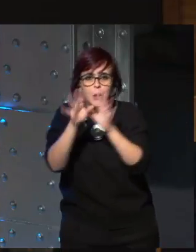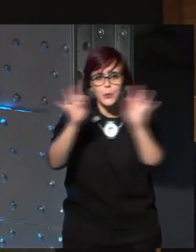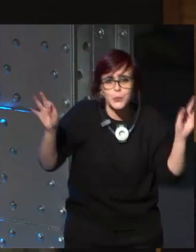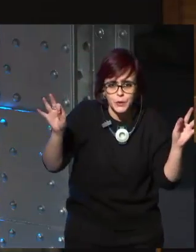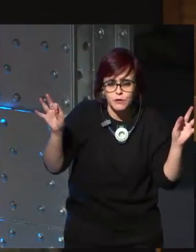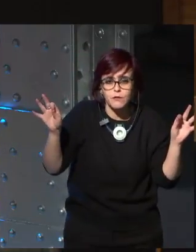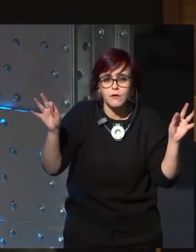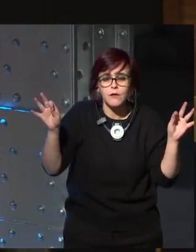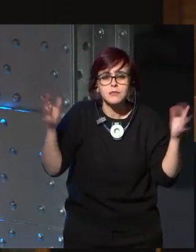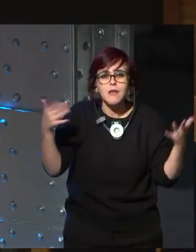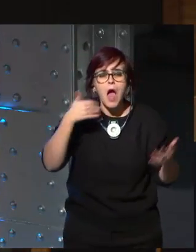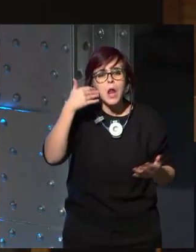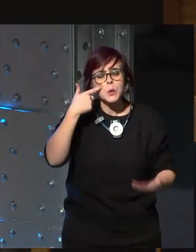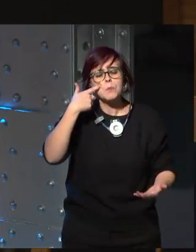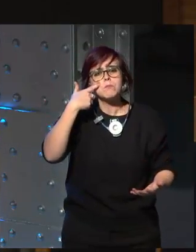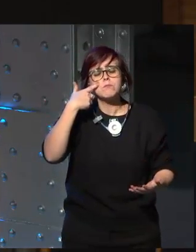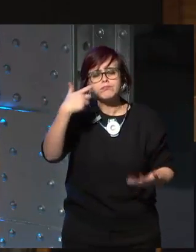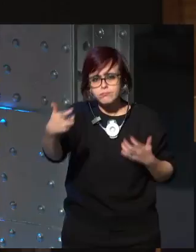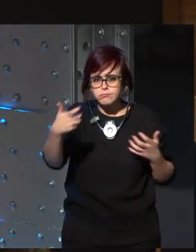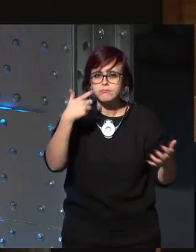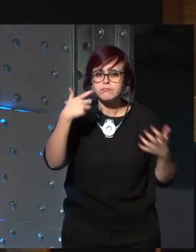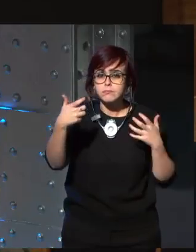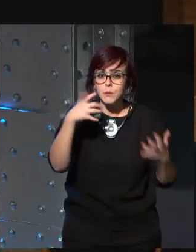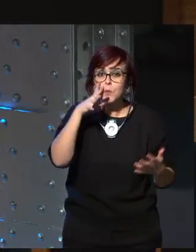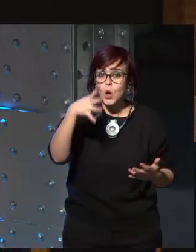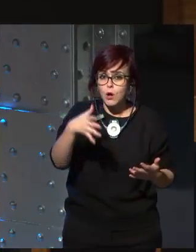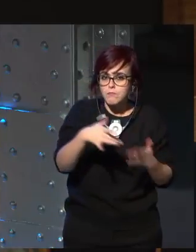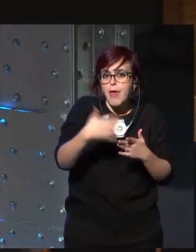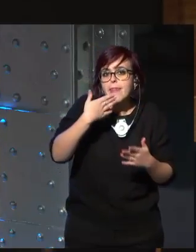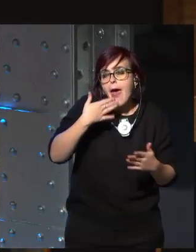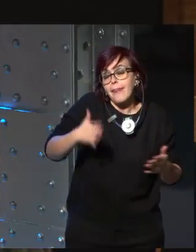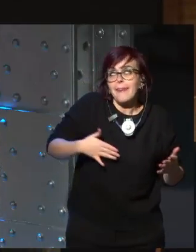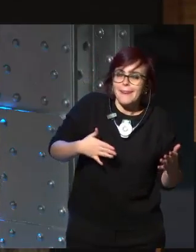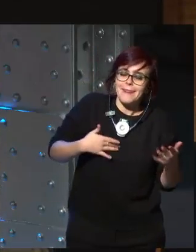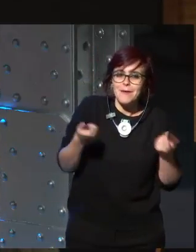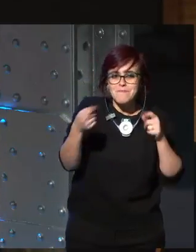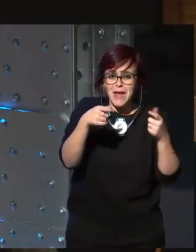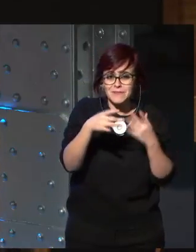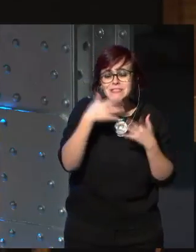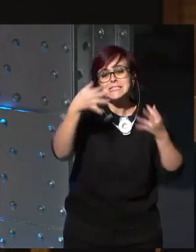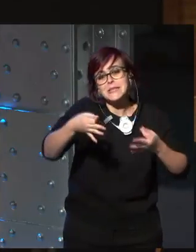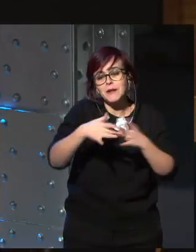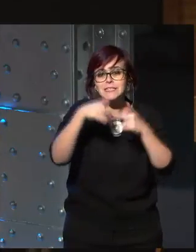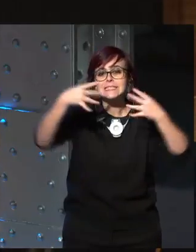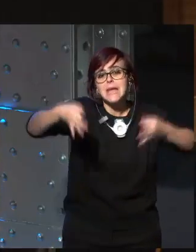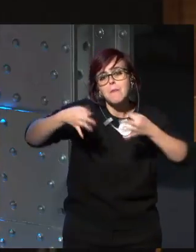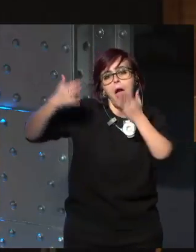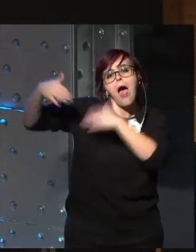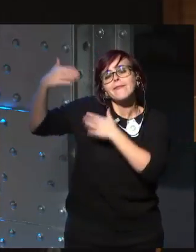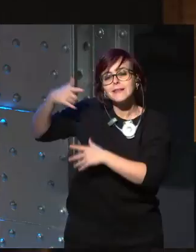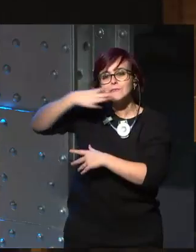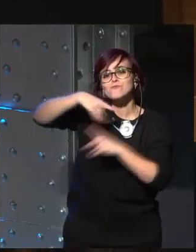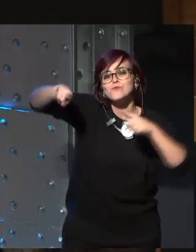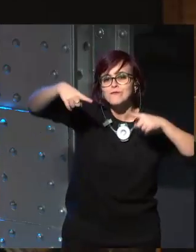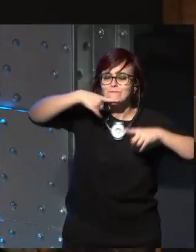So this is quite striking, because people of my age, well, we usually